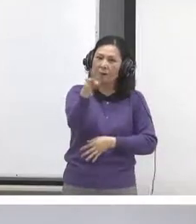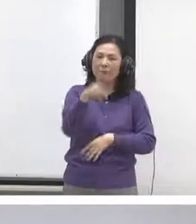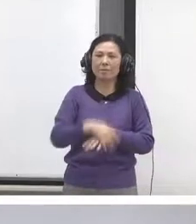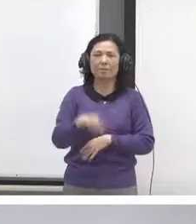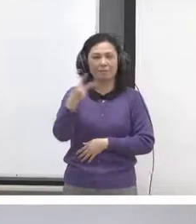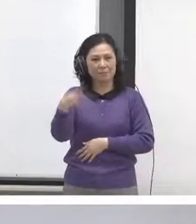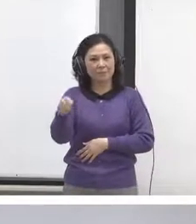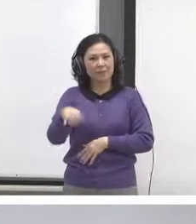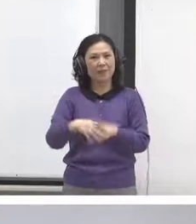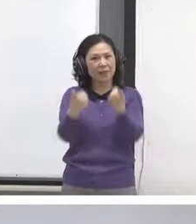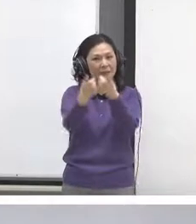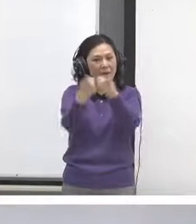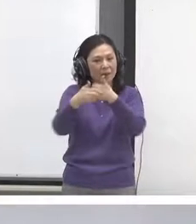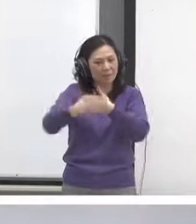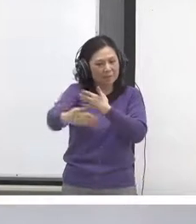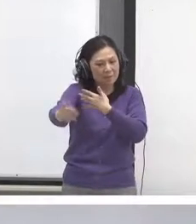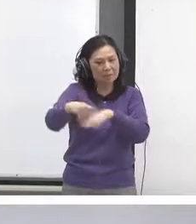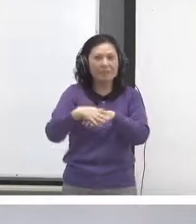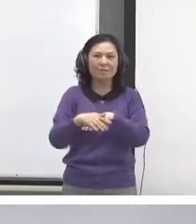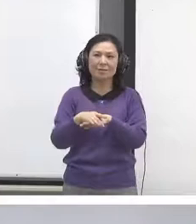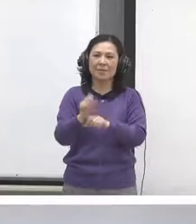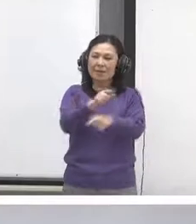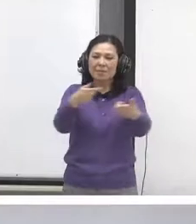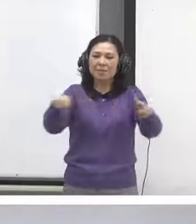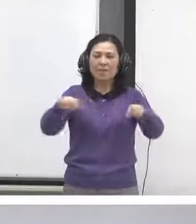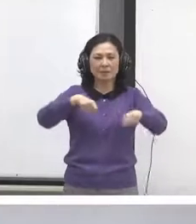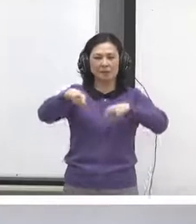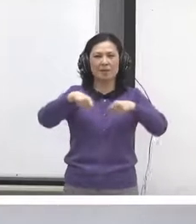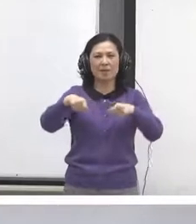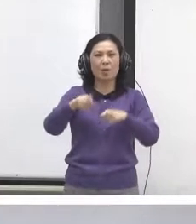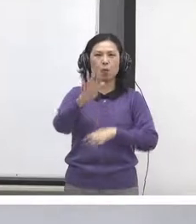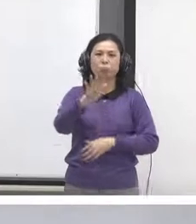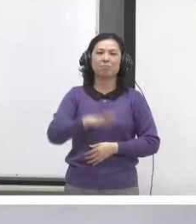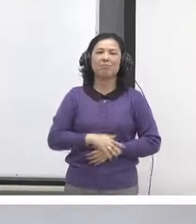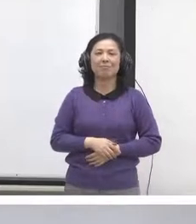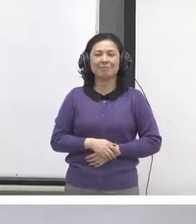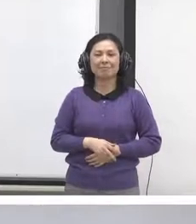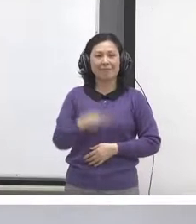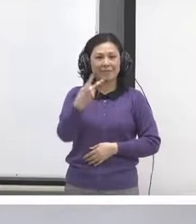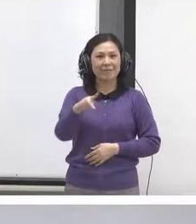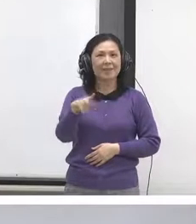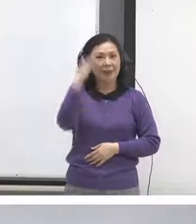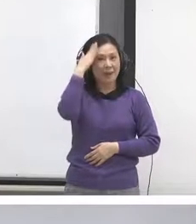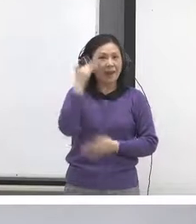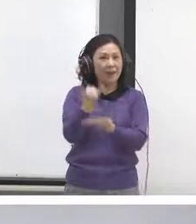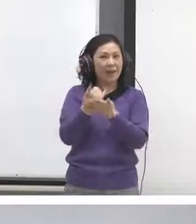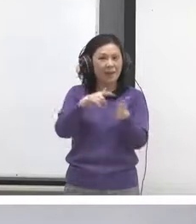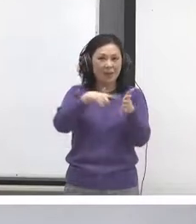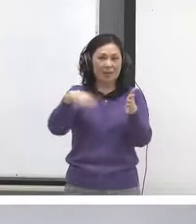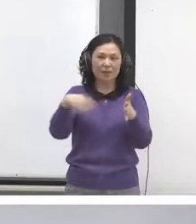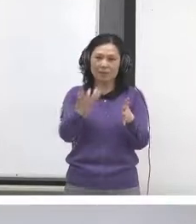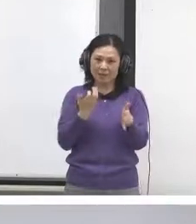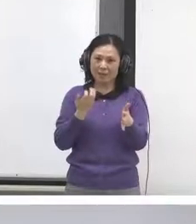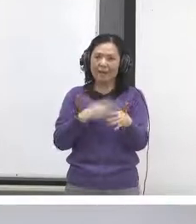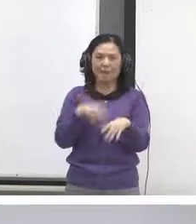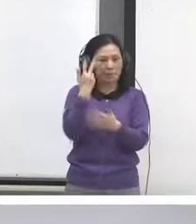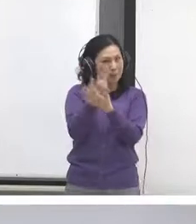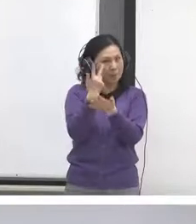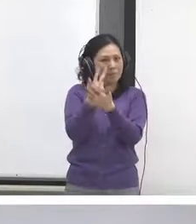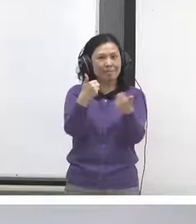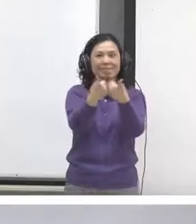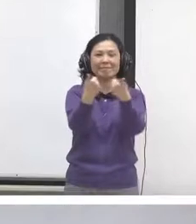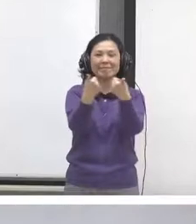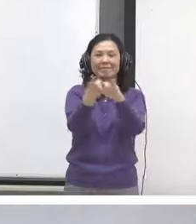have like a weekly meeting before the hackathon, and try to find the venue